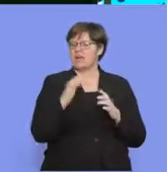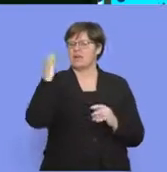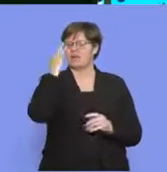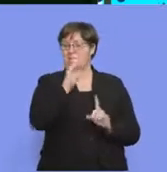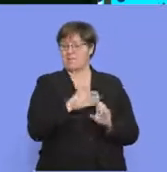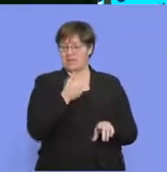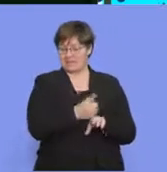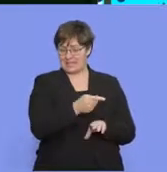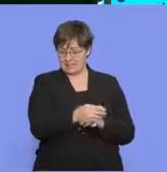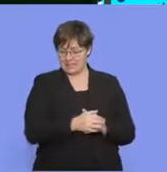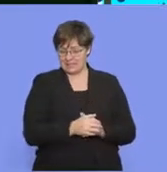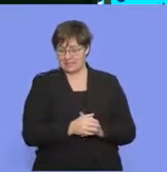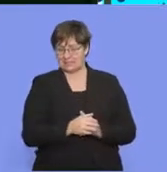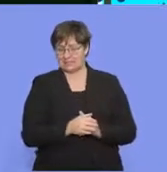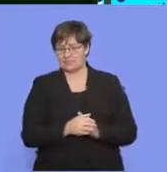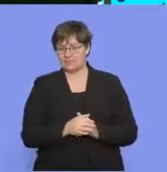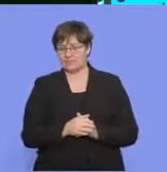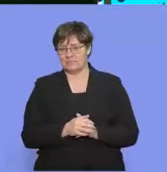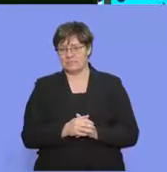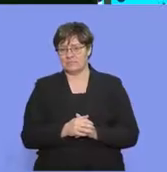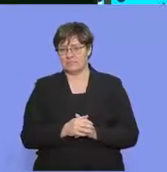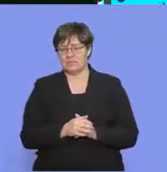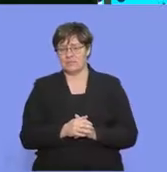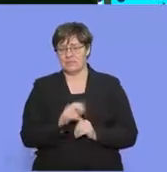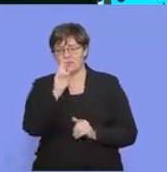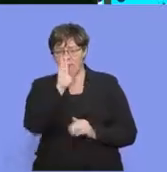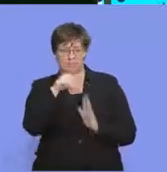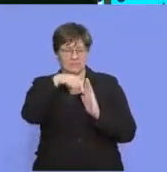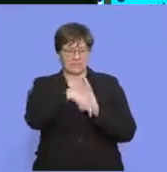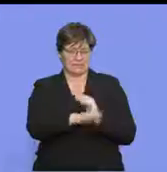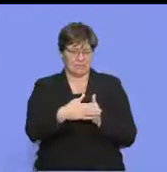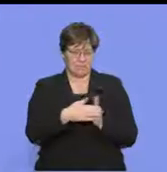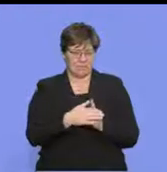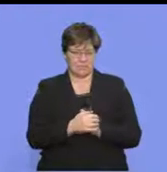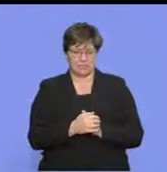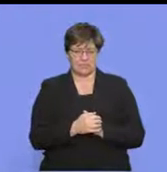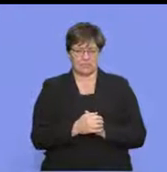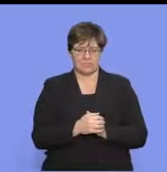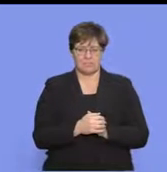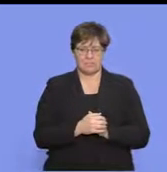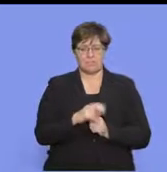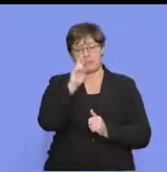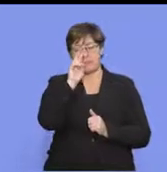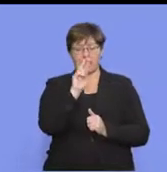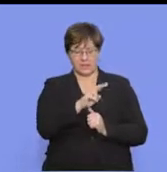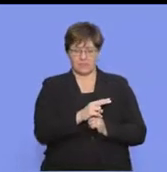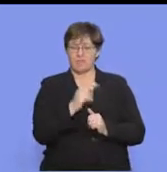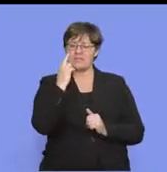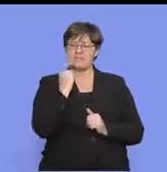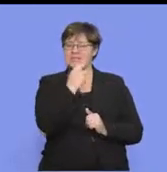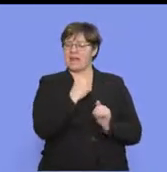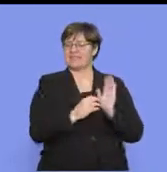theory based on that. Okay, so let's have a look in a little bit more detail. Okay, so if we can have a look, and this is a very